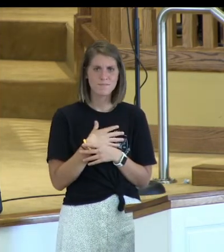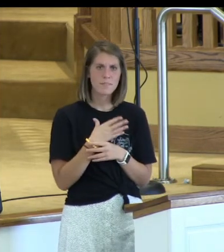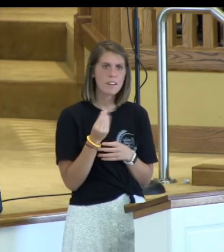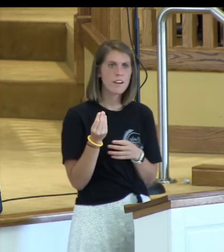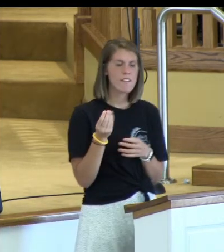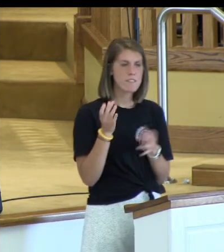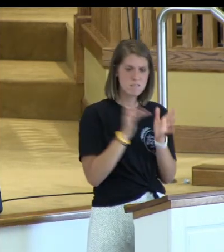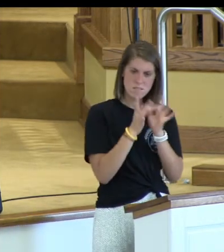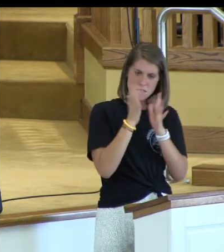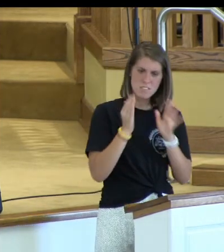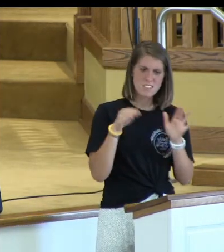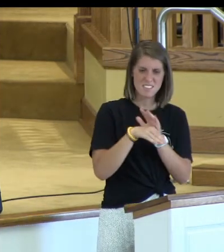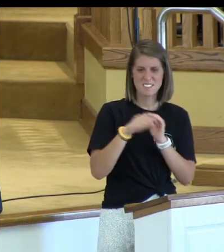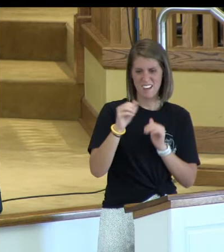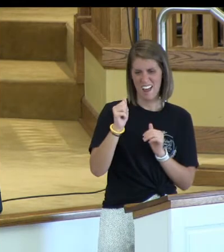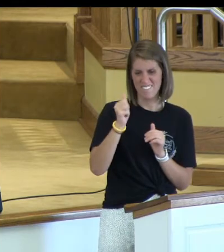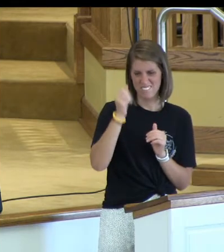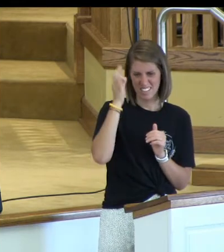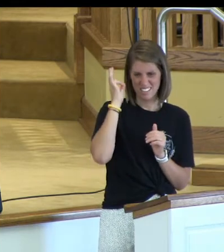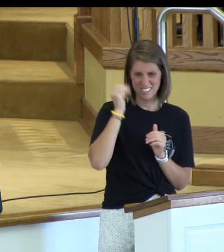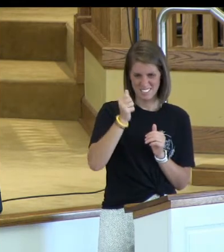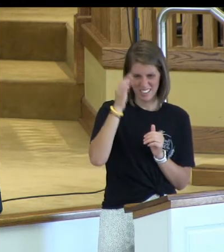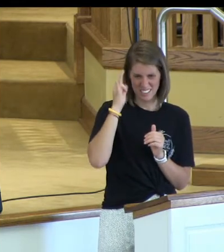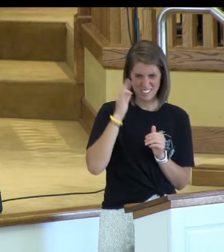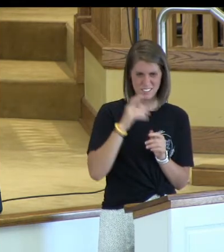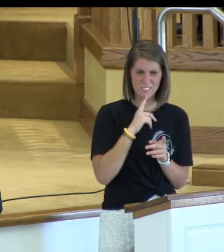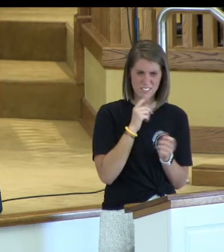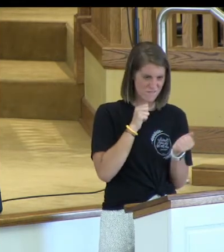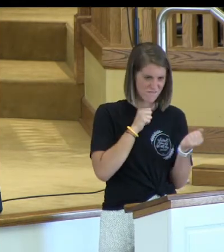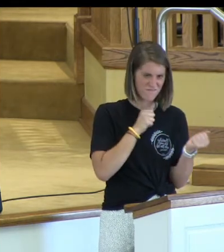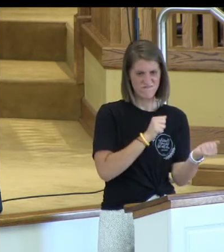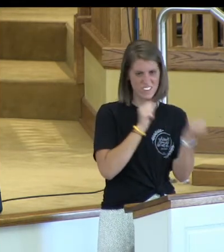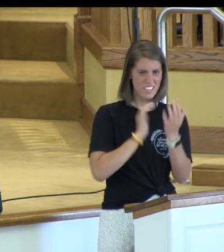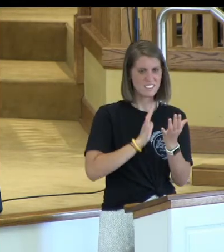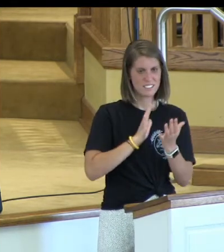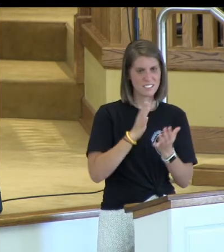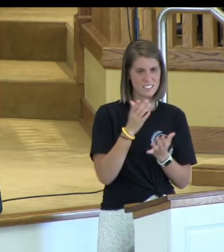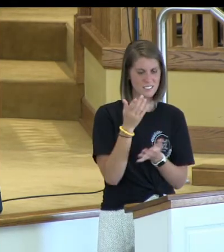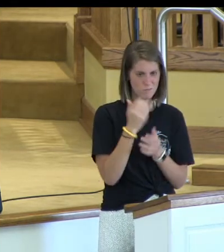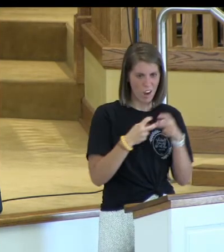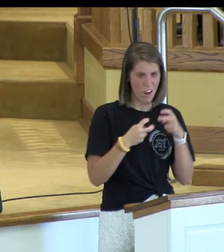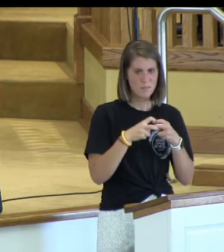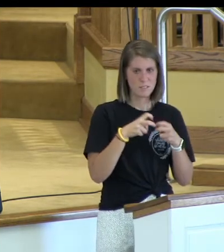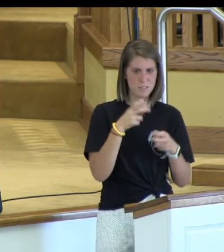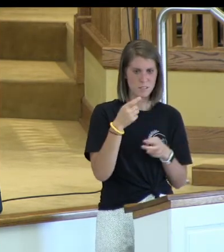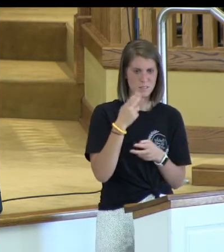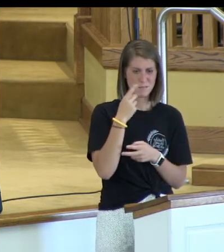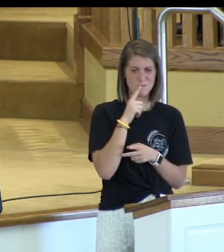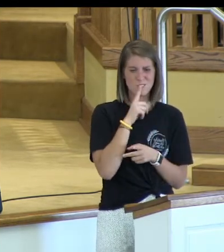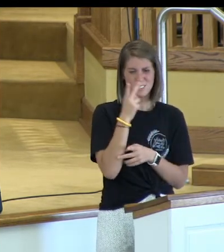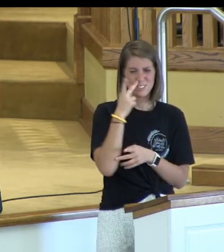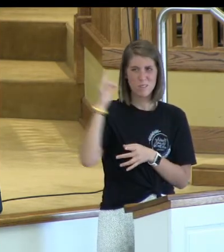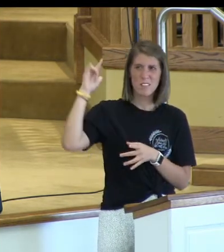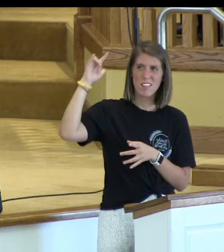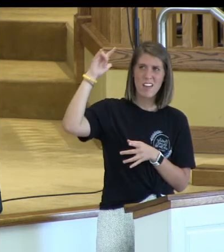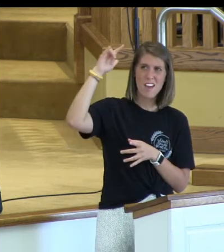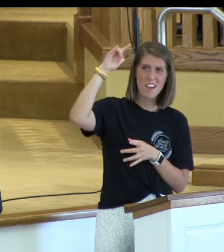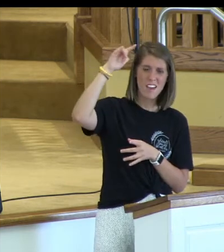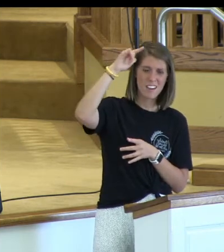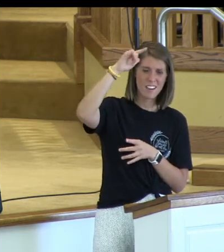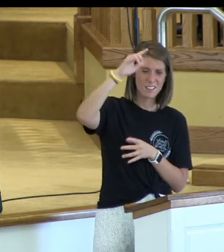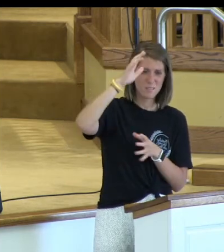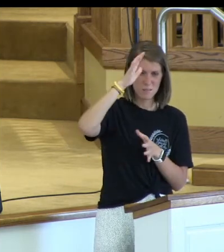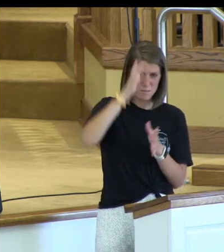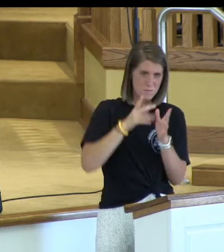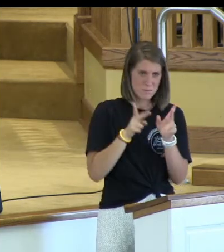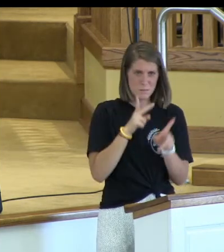And Christians in Afghanistan right now are really facing it. They're going to really face it. Some of you, I'm sure, saw the plane scene, how sad that was. People so desperate